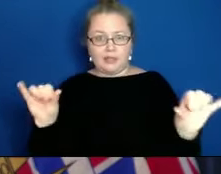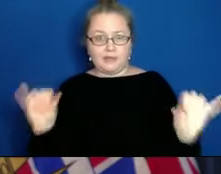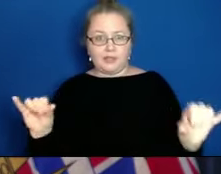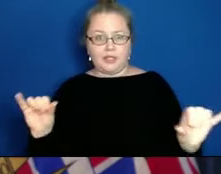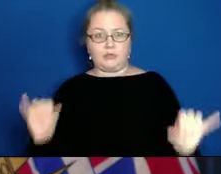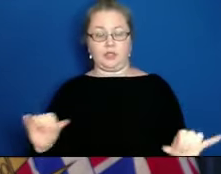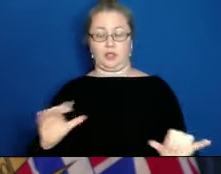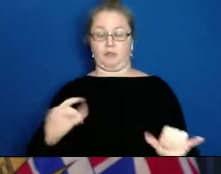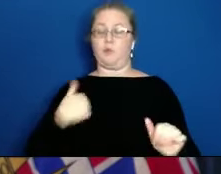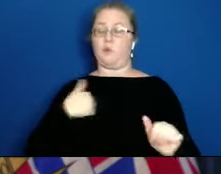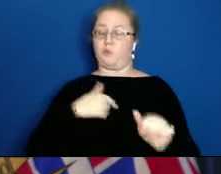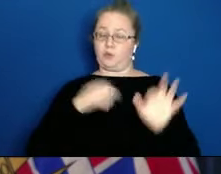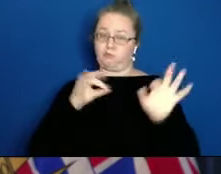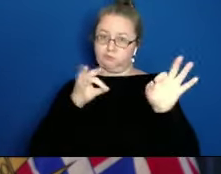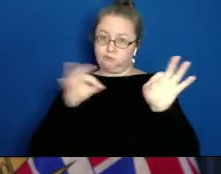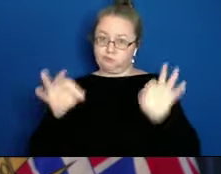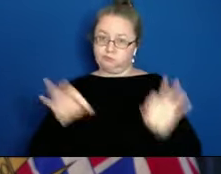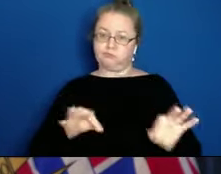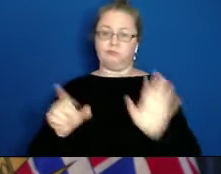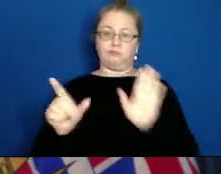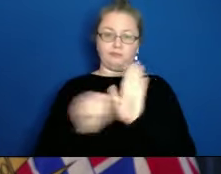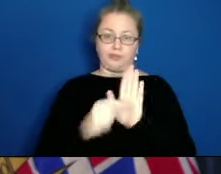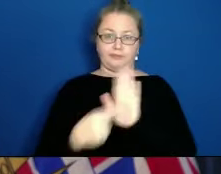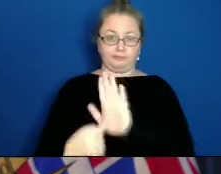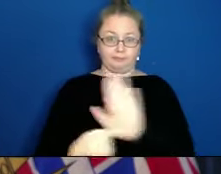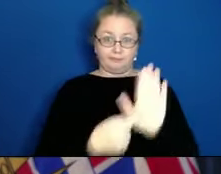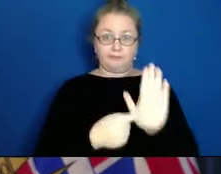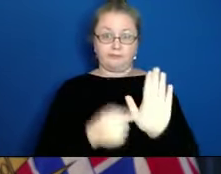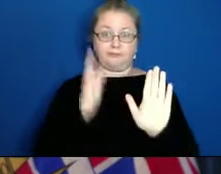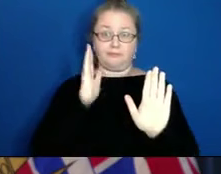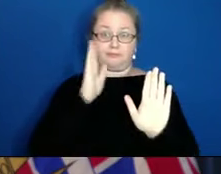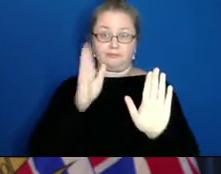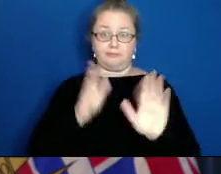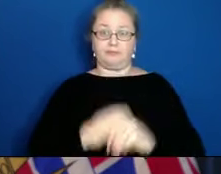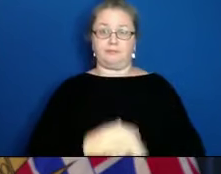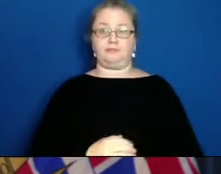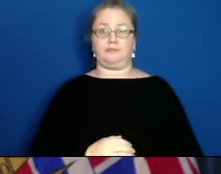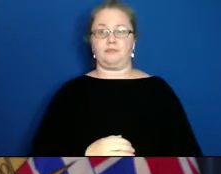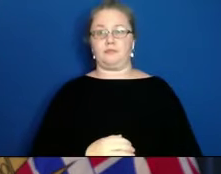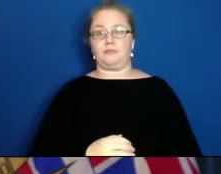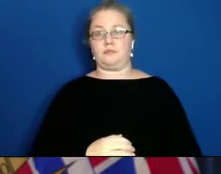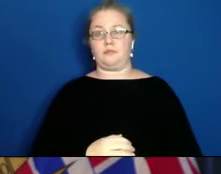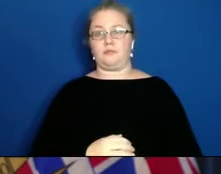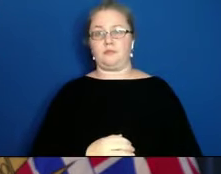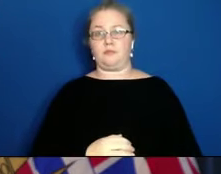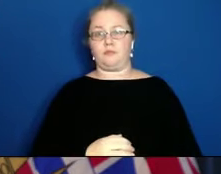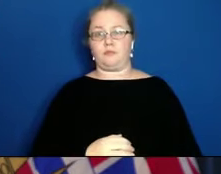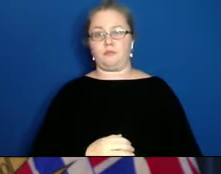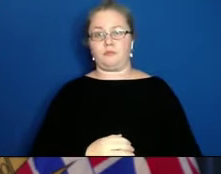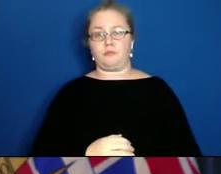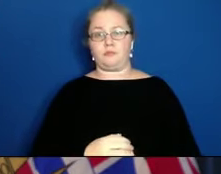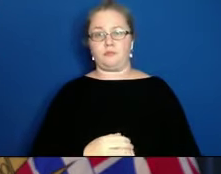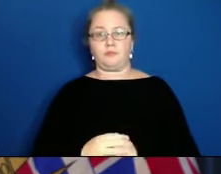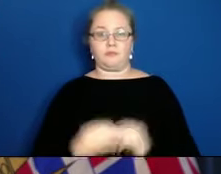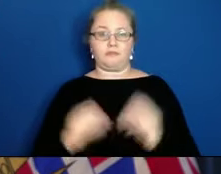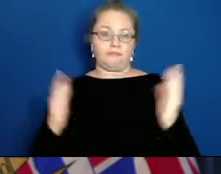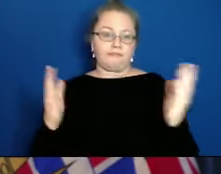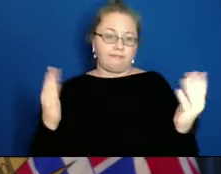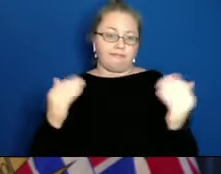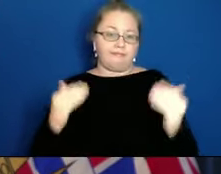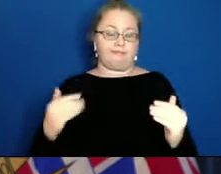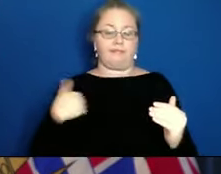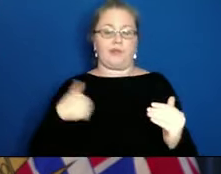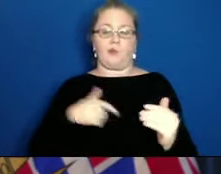be posted. Last week, I made the requirement that people had to adhere to the updated